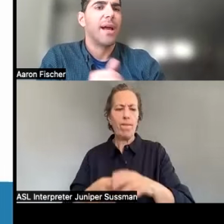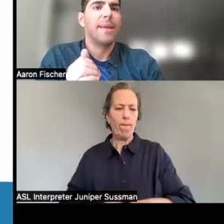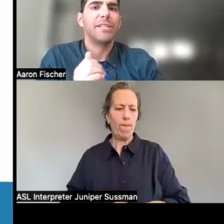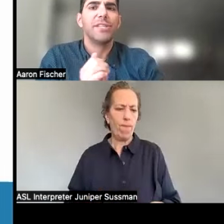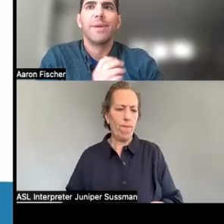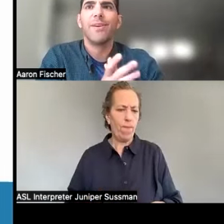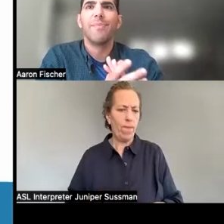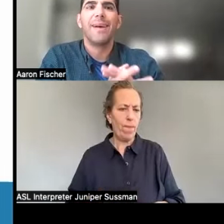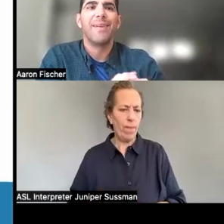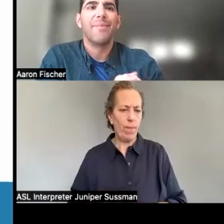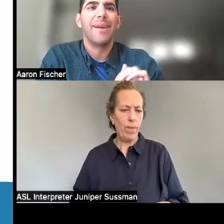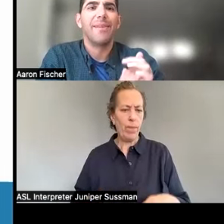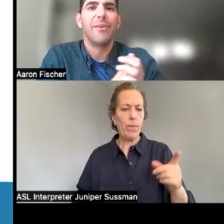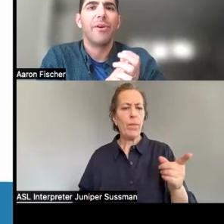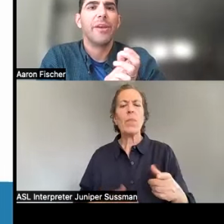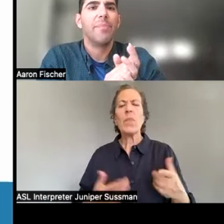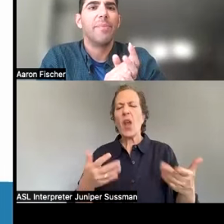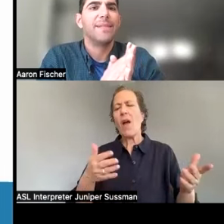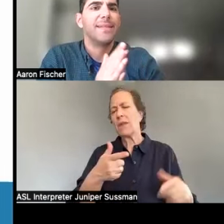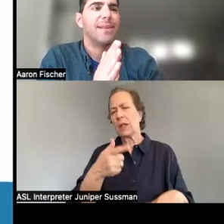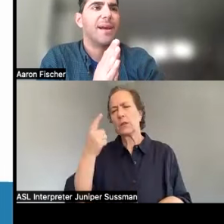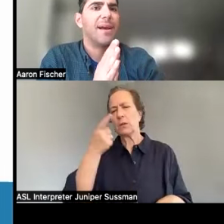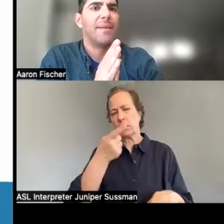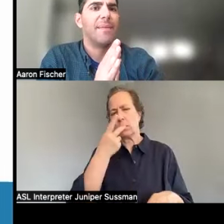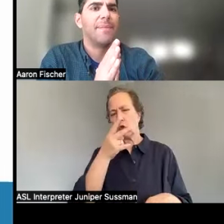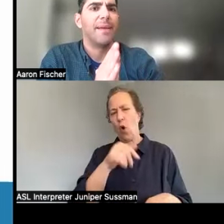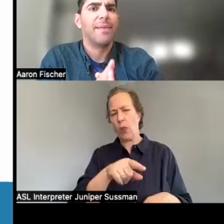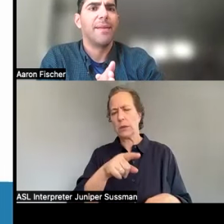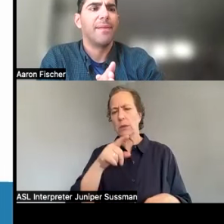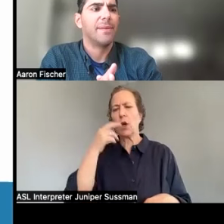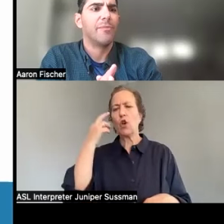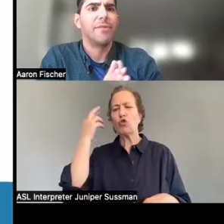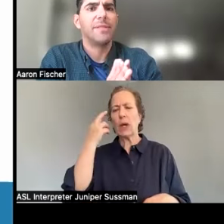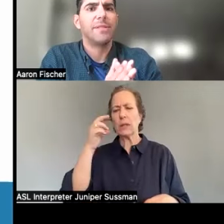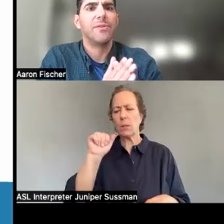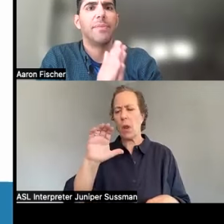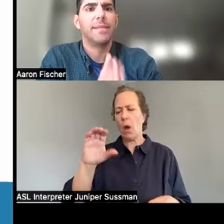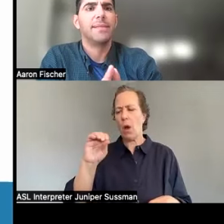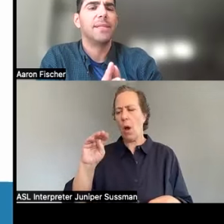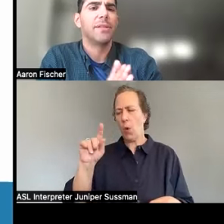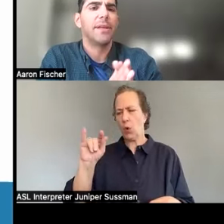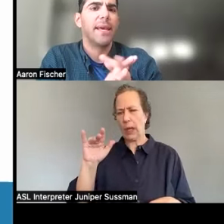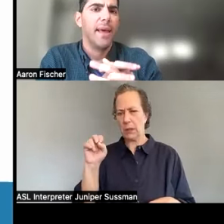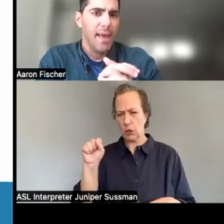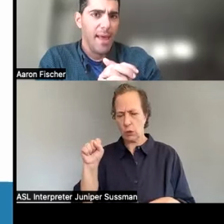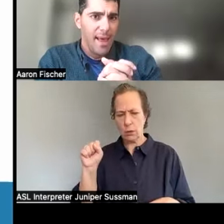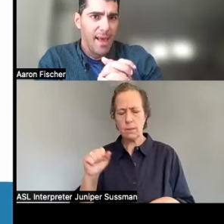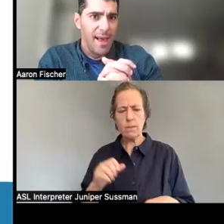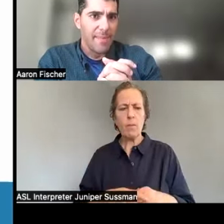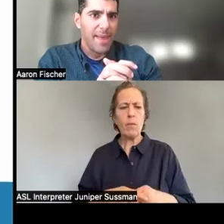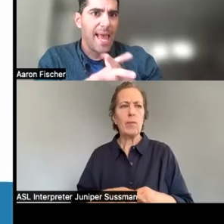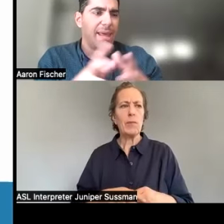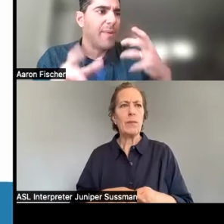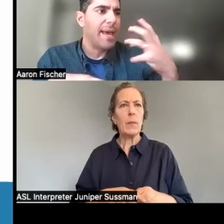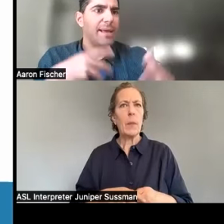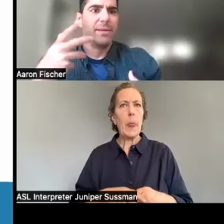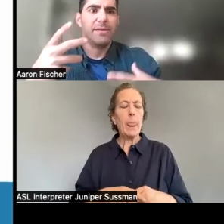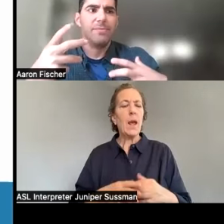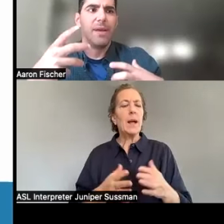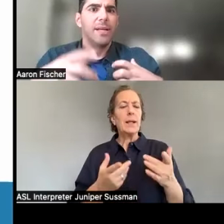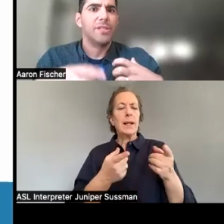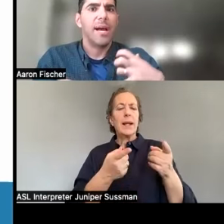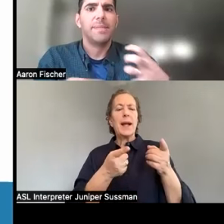Reasonable accommodations. We heard about it a little earlier, but it's some references to it, but it's essentially any way